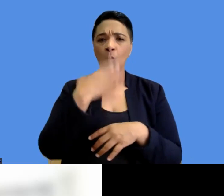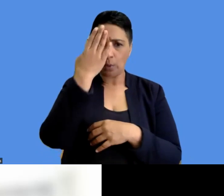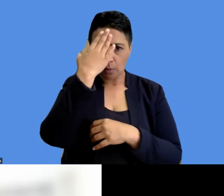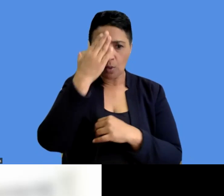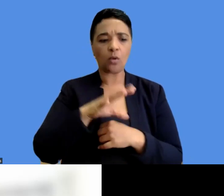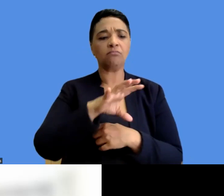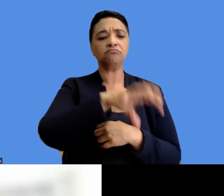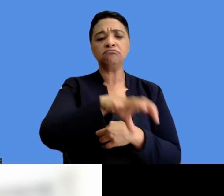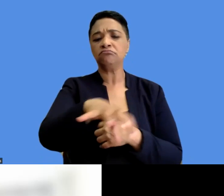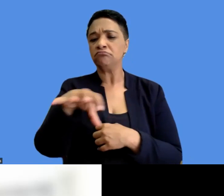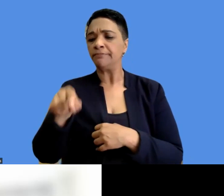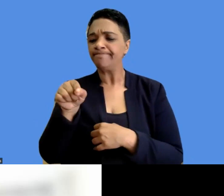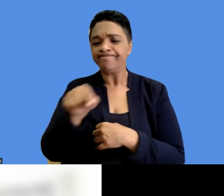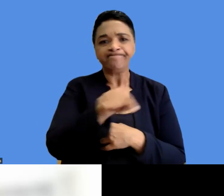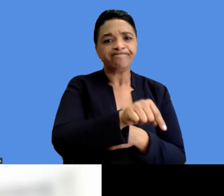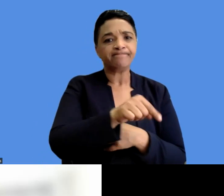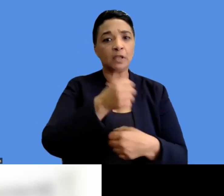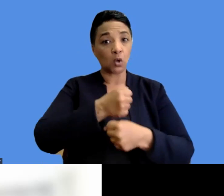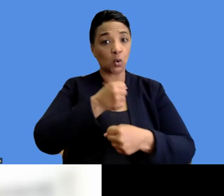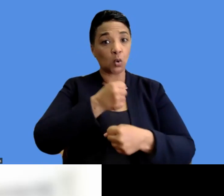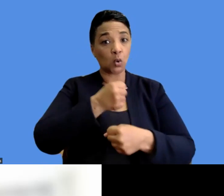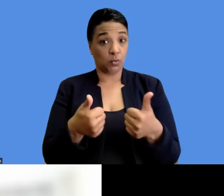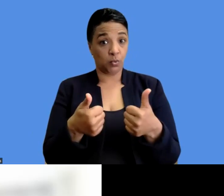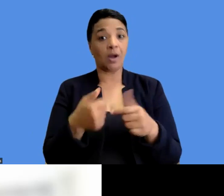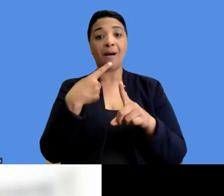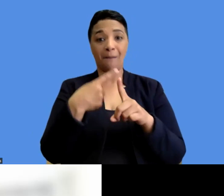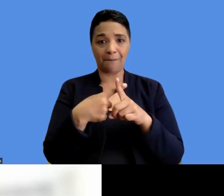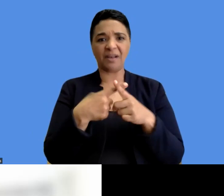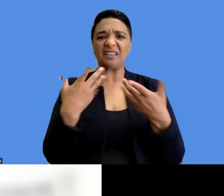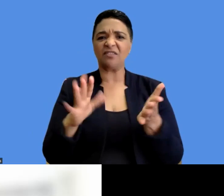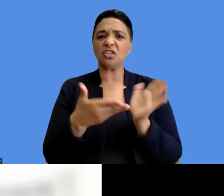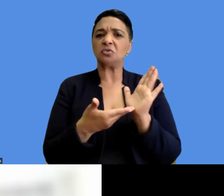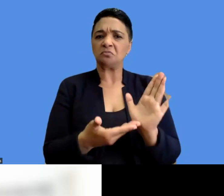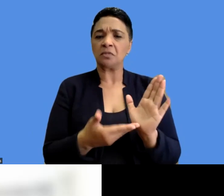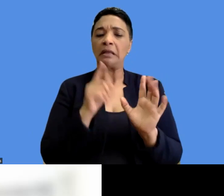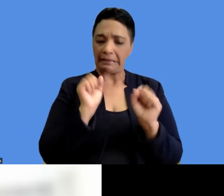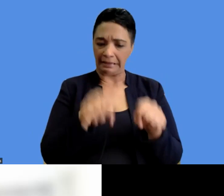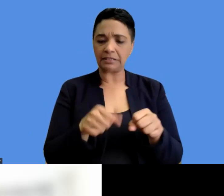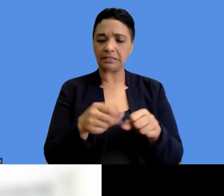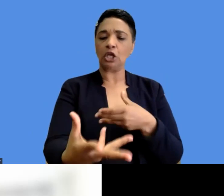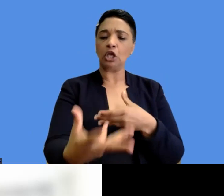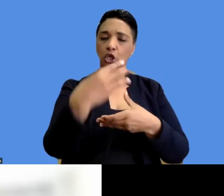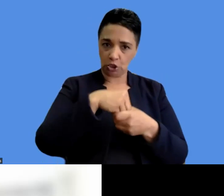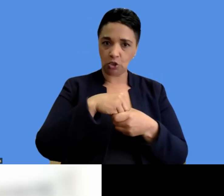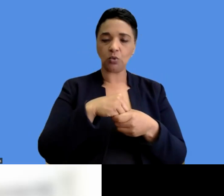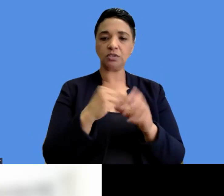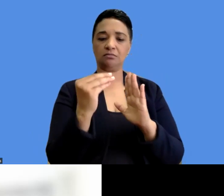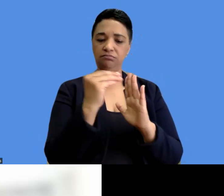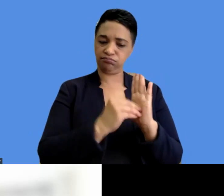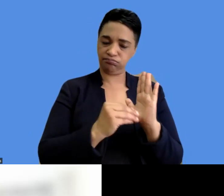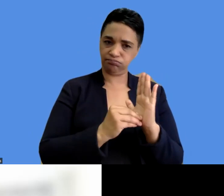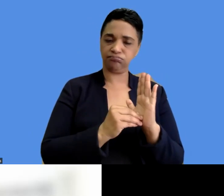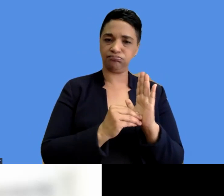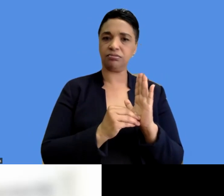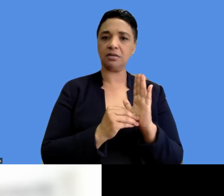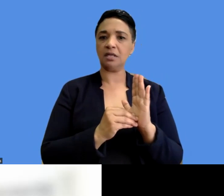places, and inclusion is mentioned as an underlying theme in IASC's work, but